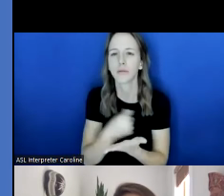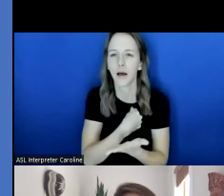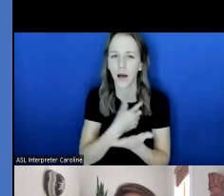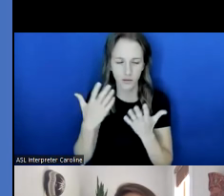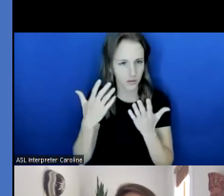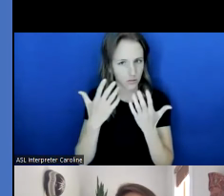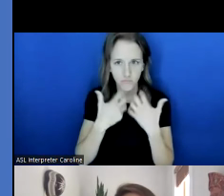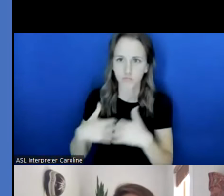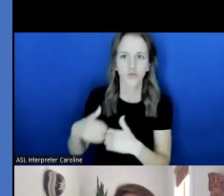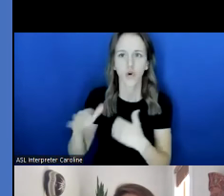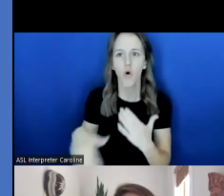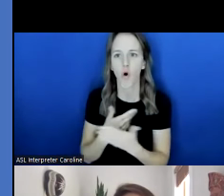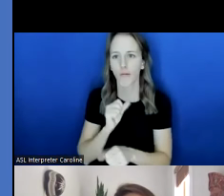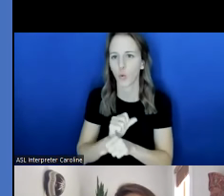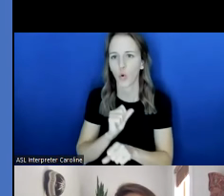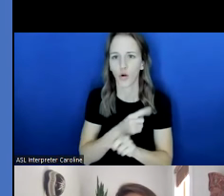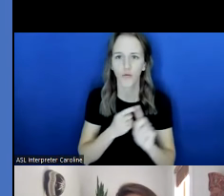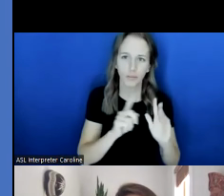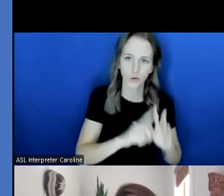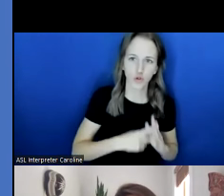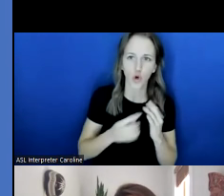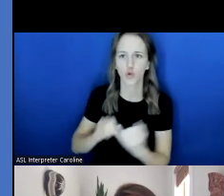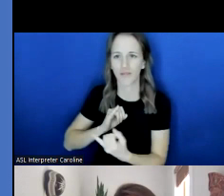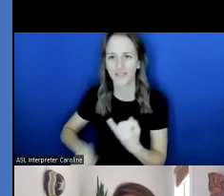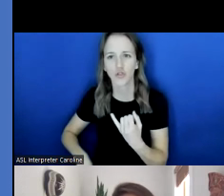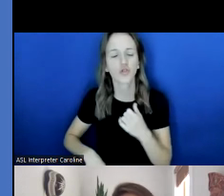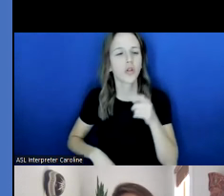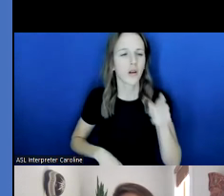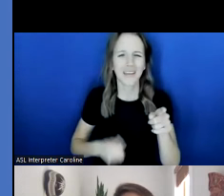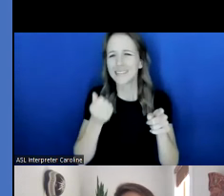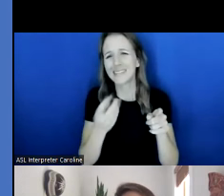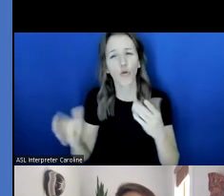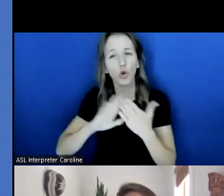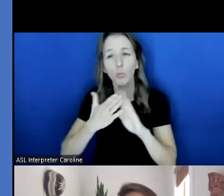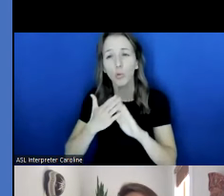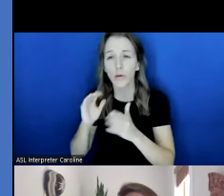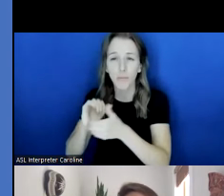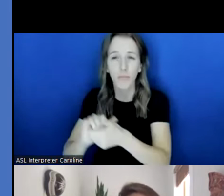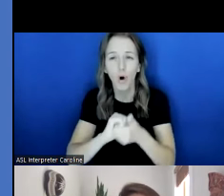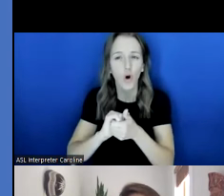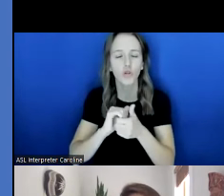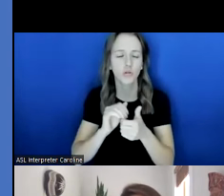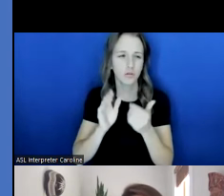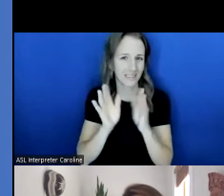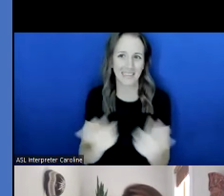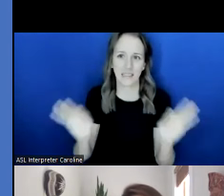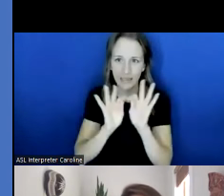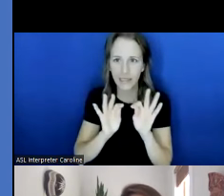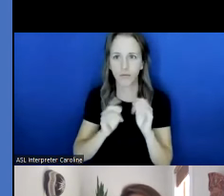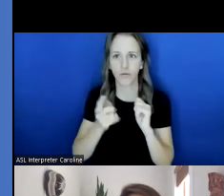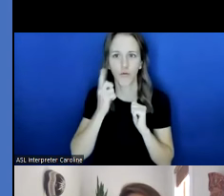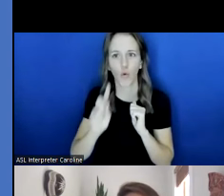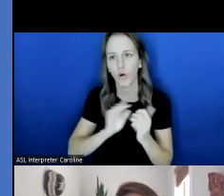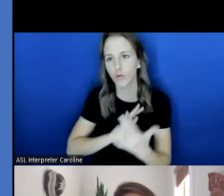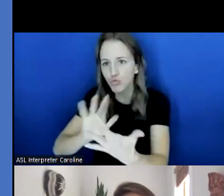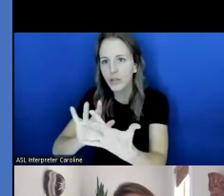have a number of community partners who were really essential in us reaching populations